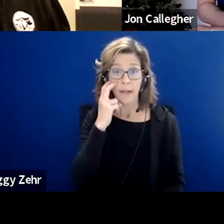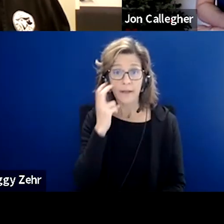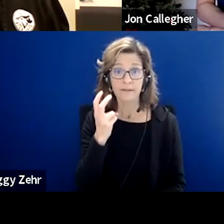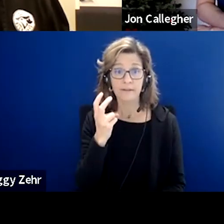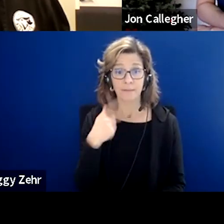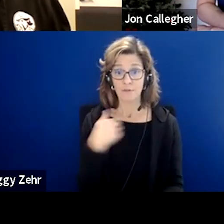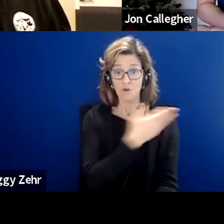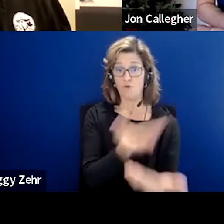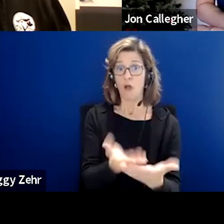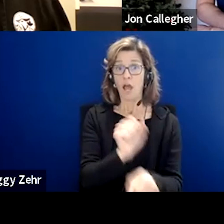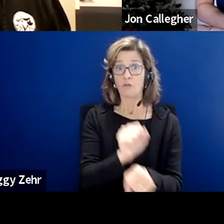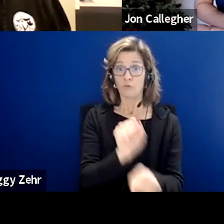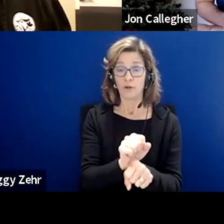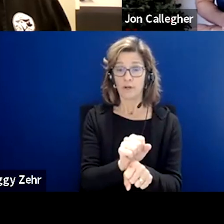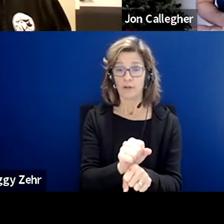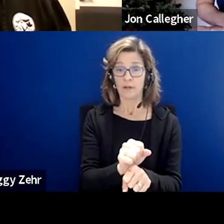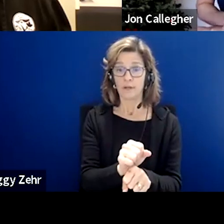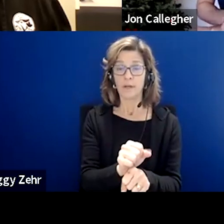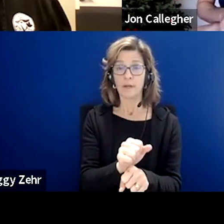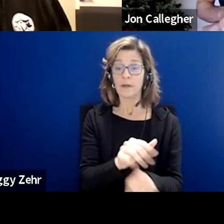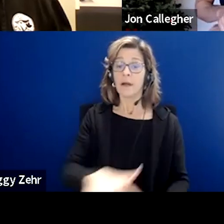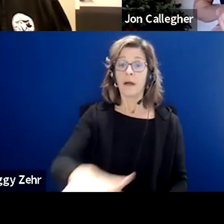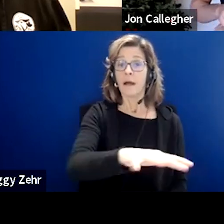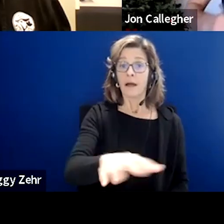in the workplace, there's that,